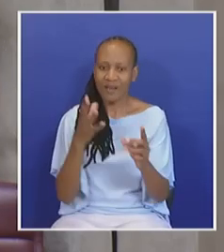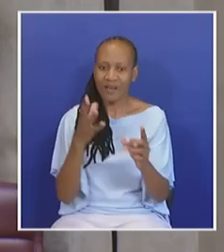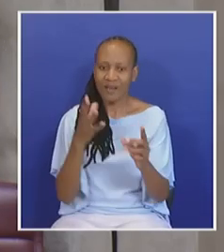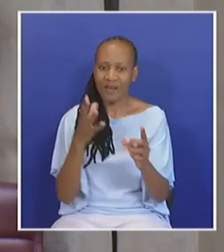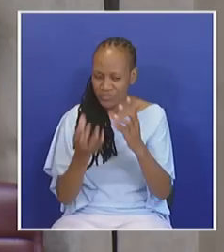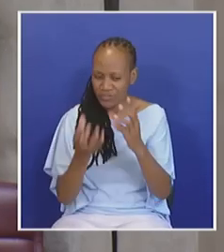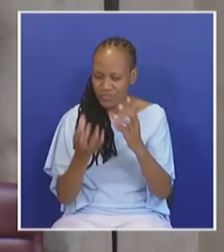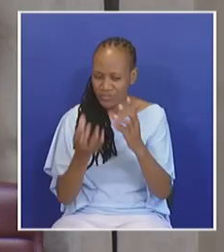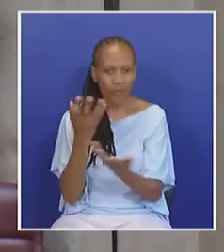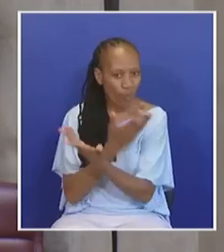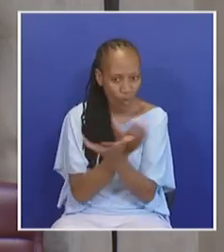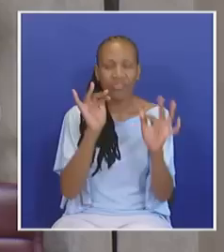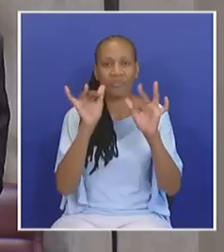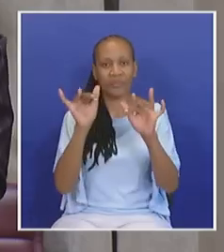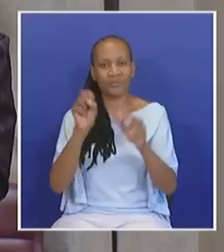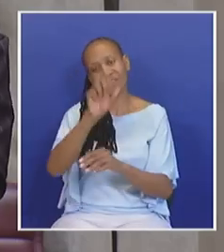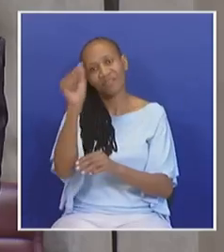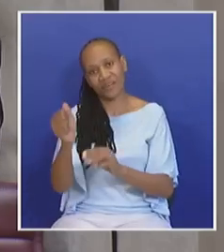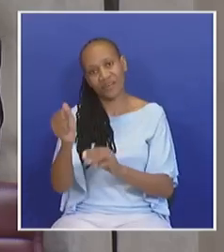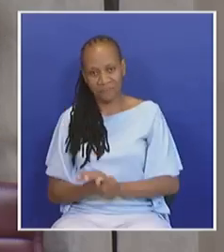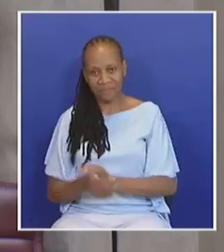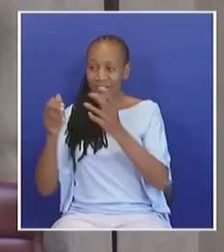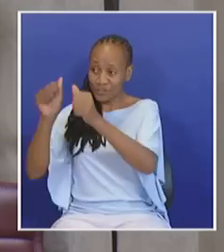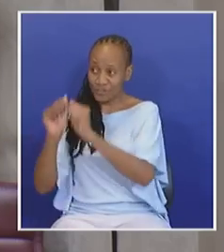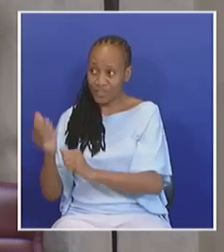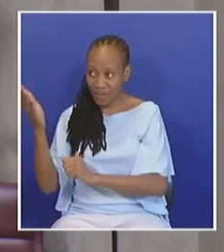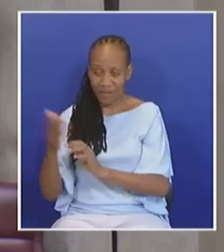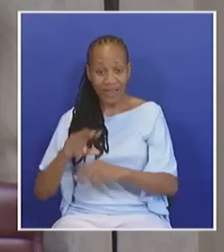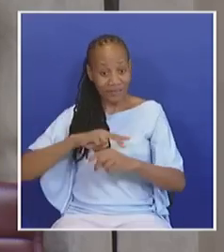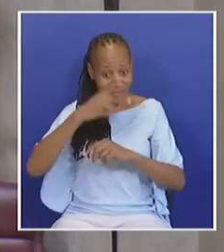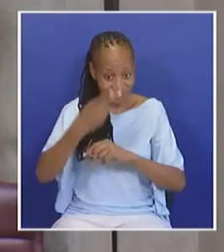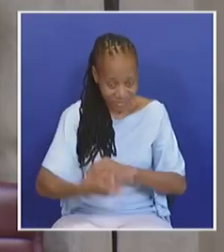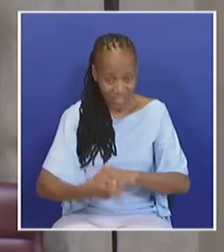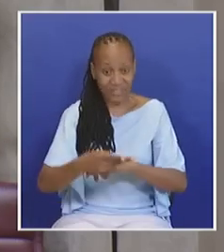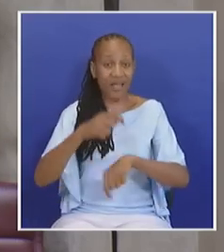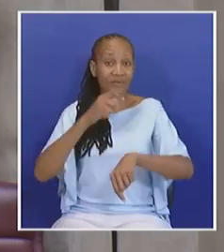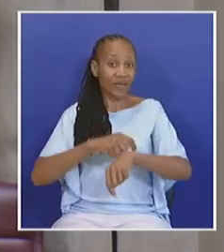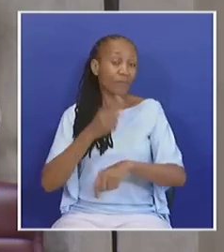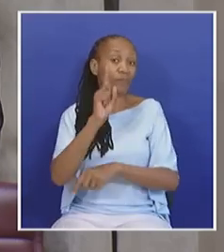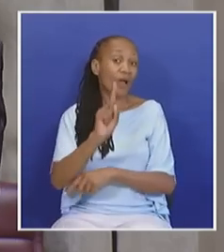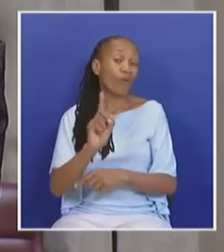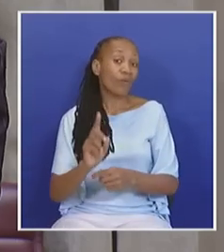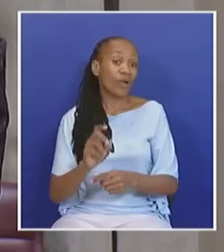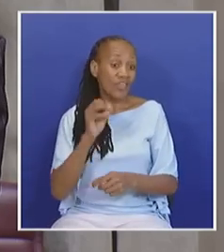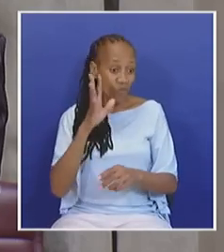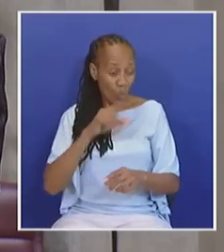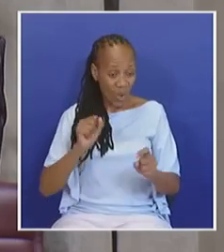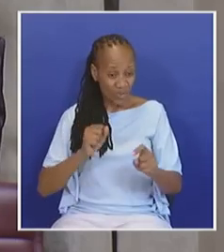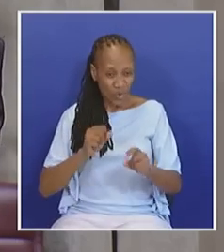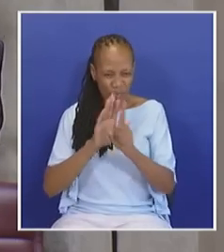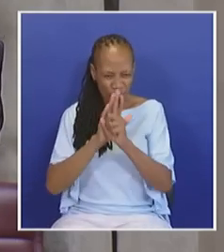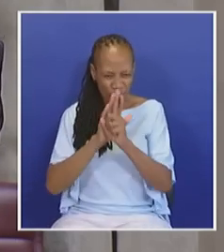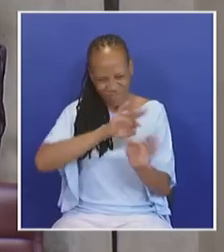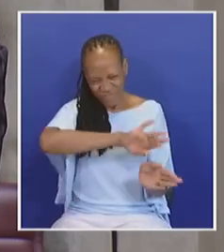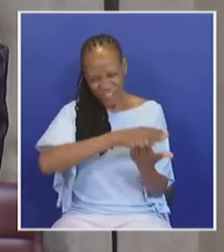in the country's wealth. Chairperson, the next area which is important for our efforts to defeat racism